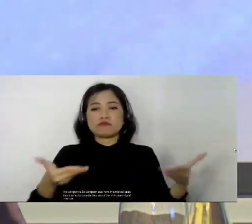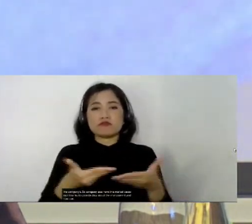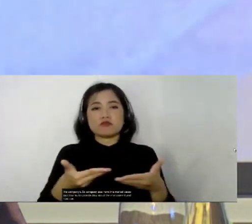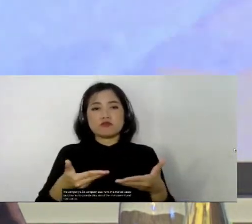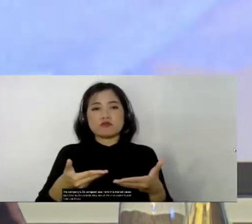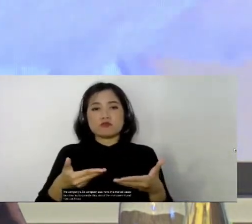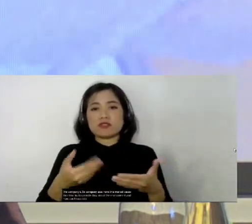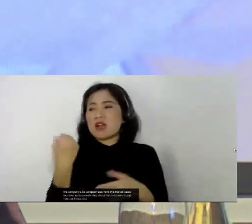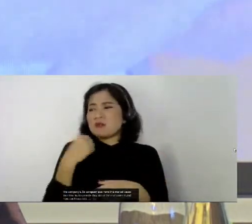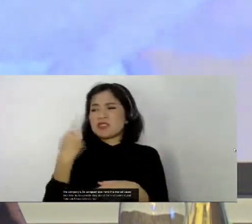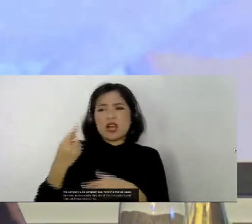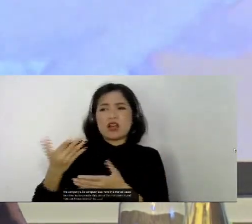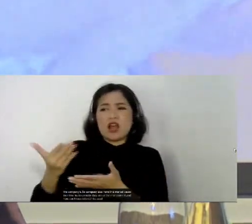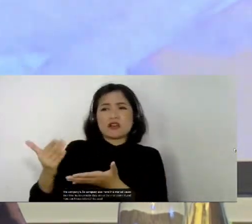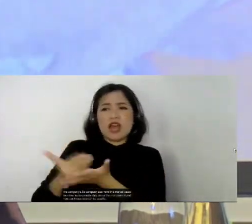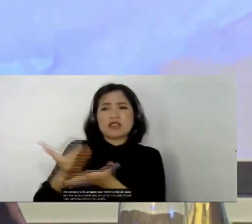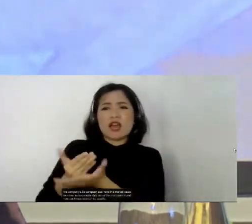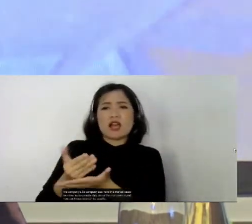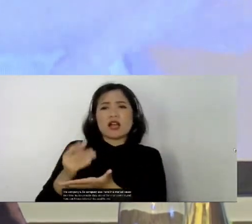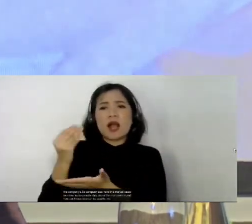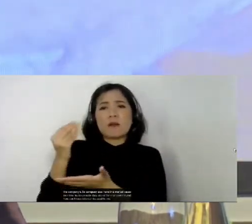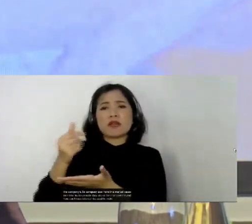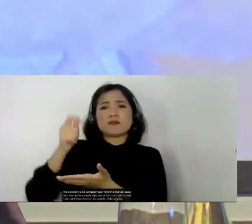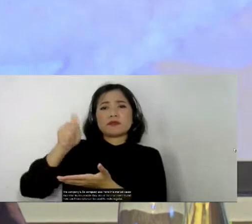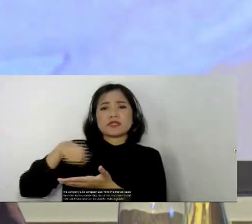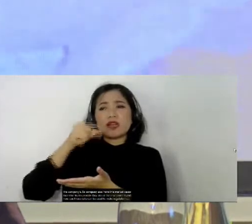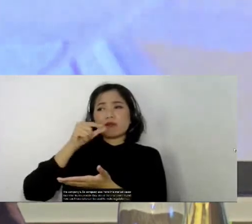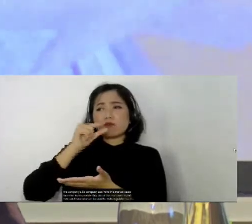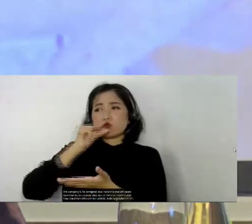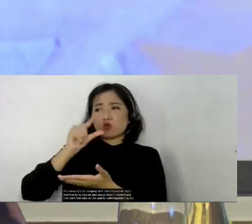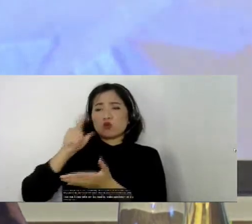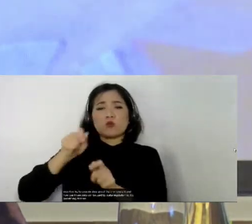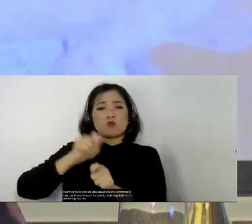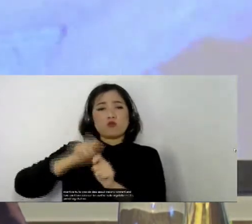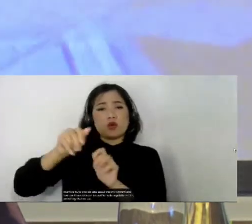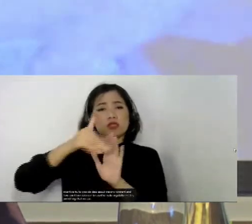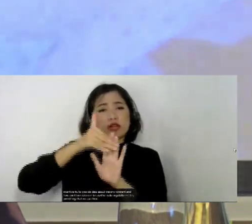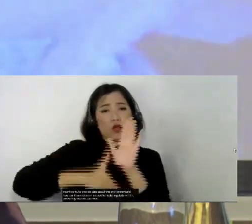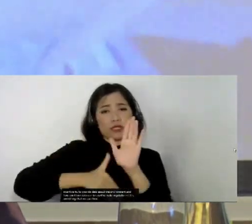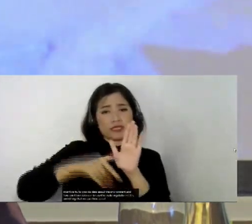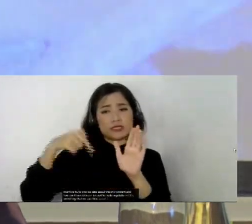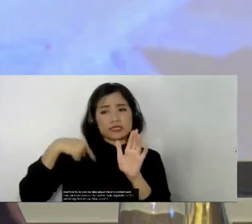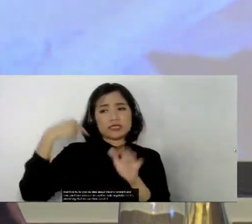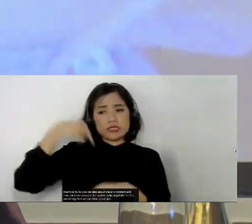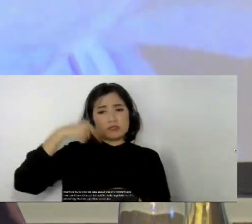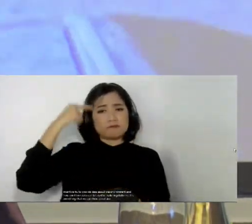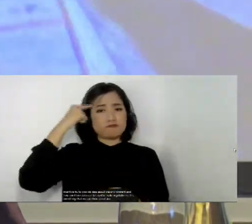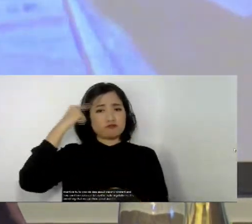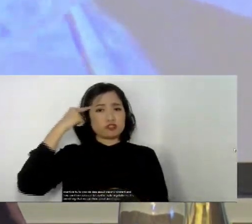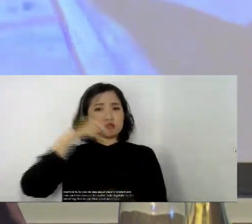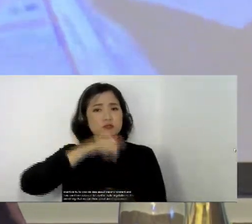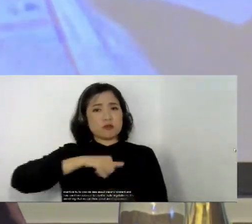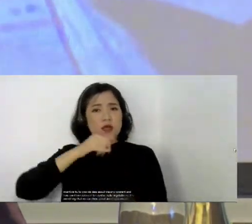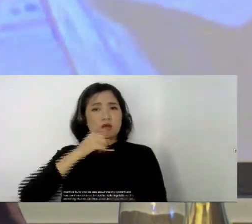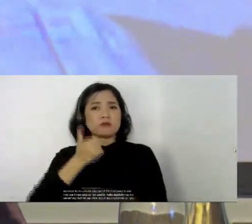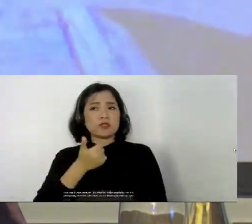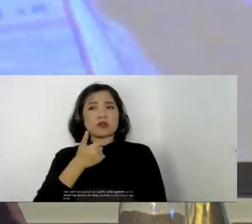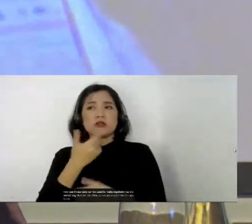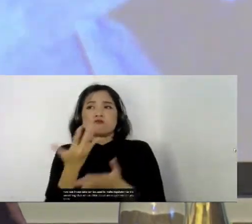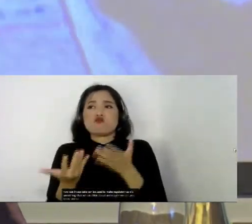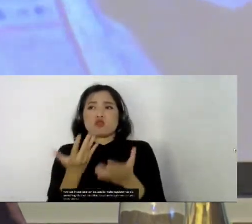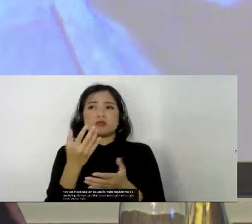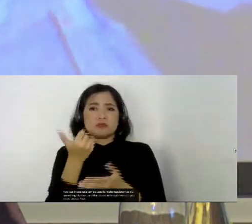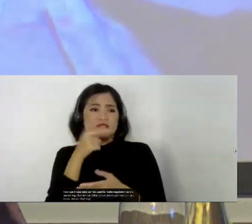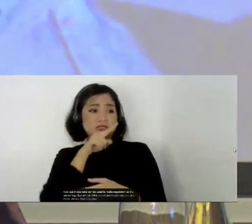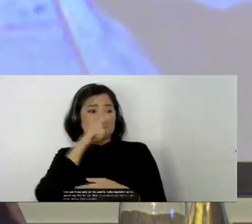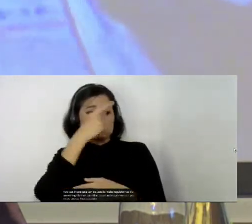data can be used to make regulation. So it's something that we can think about, and maybe we can, answer that question